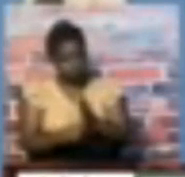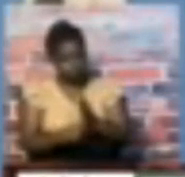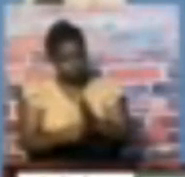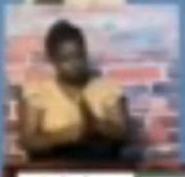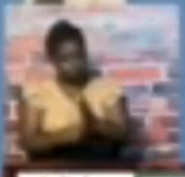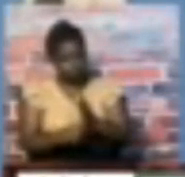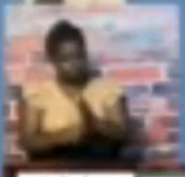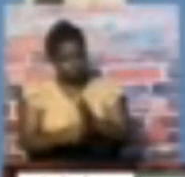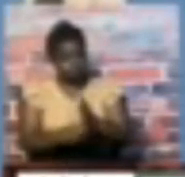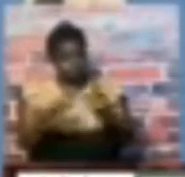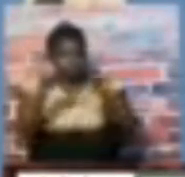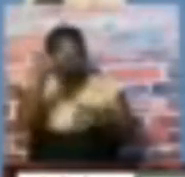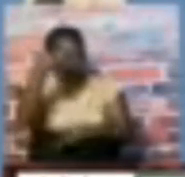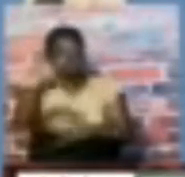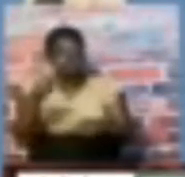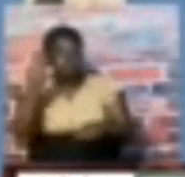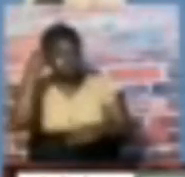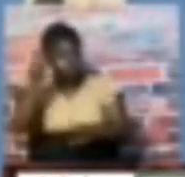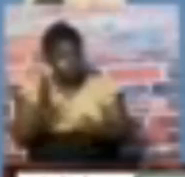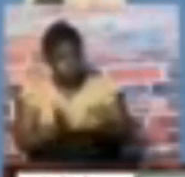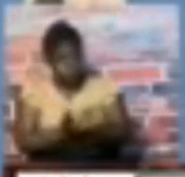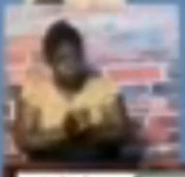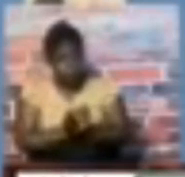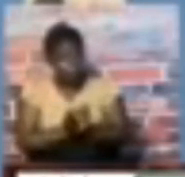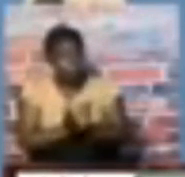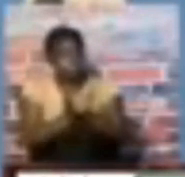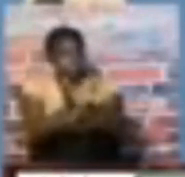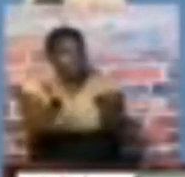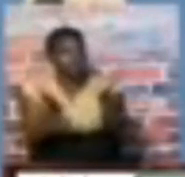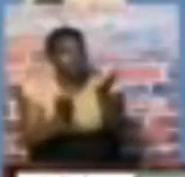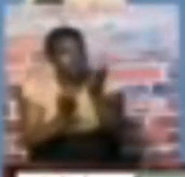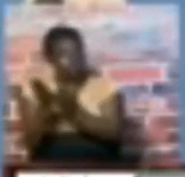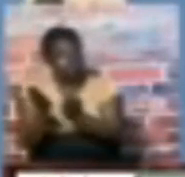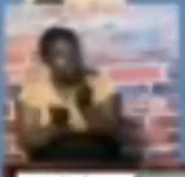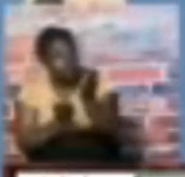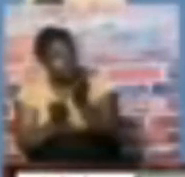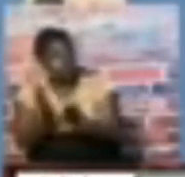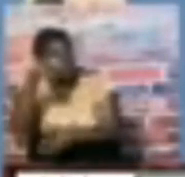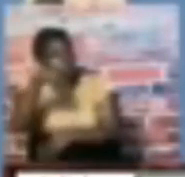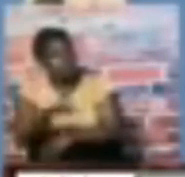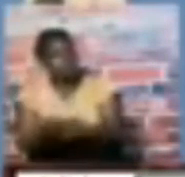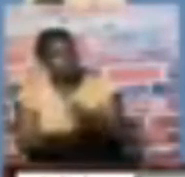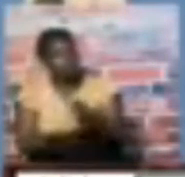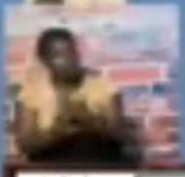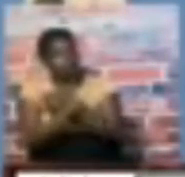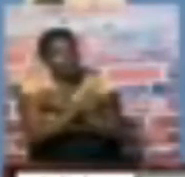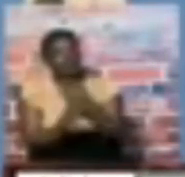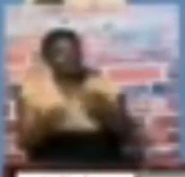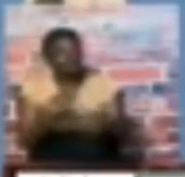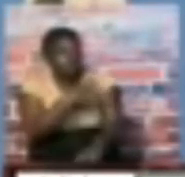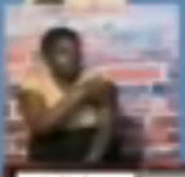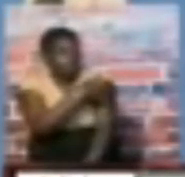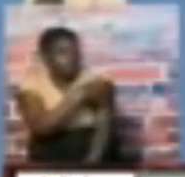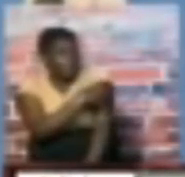it's not correct for the public servants to put their country on pressure